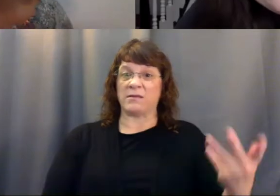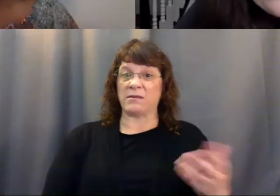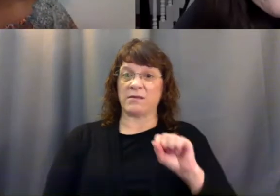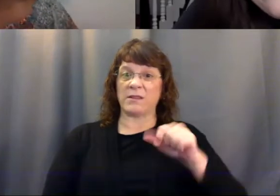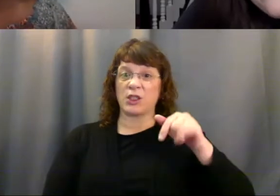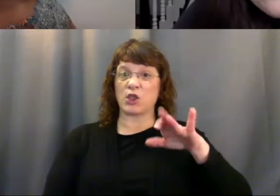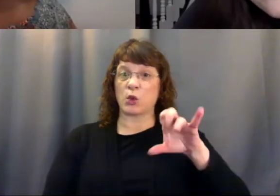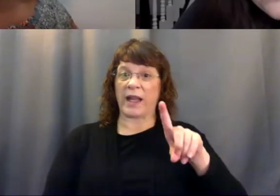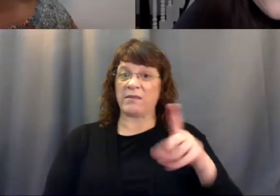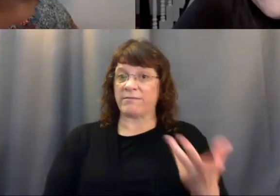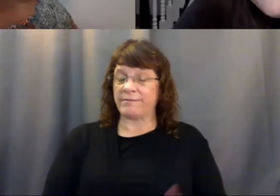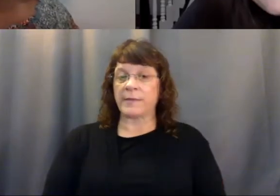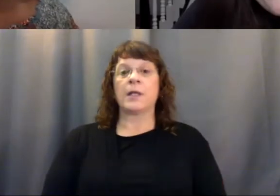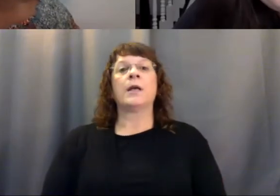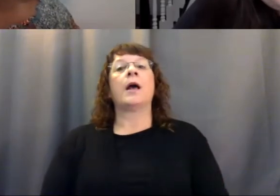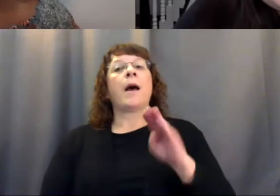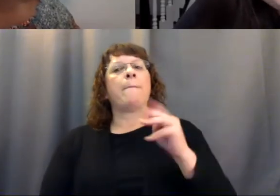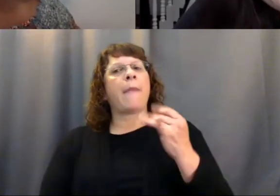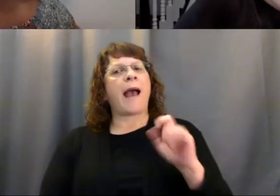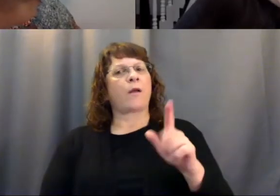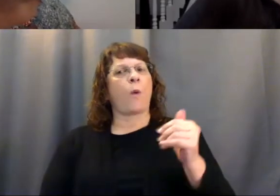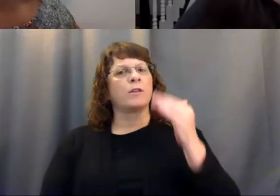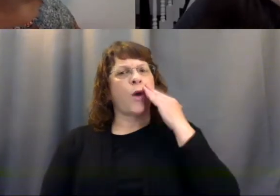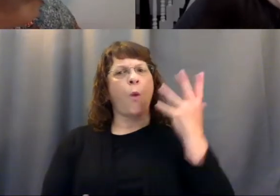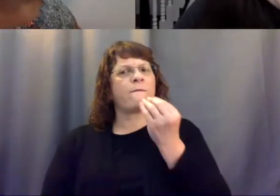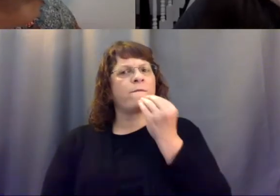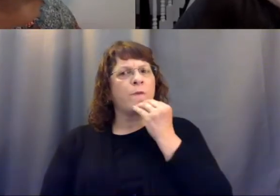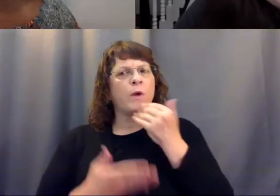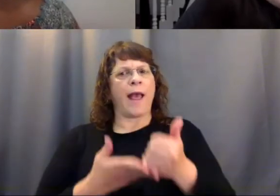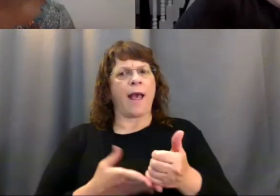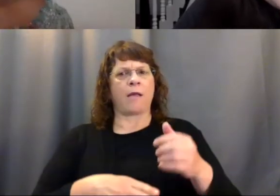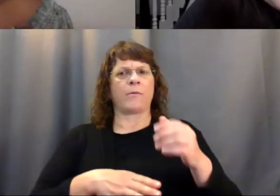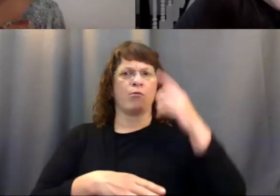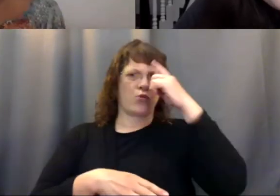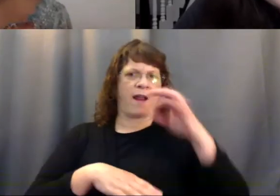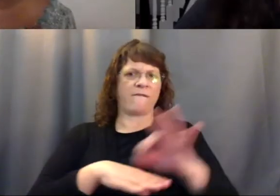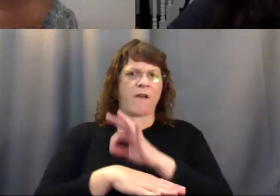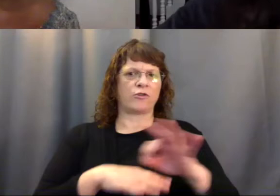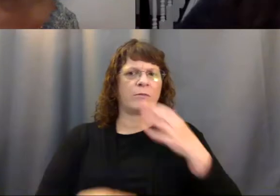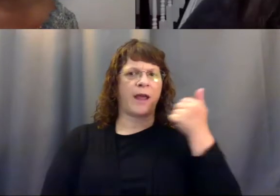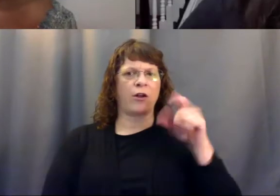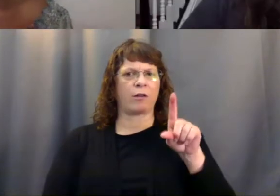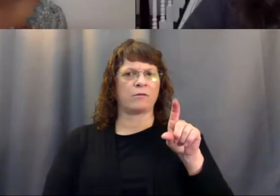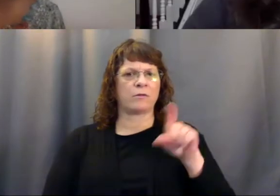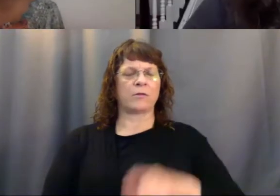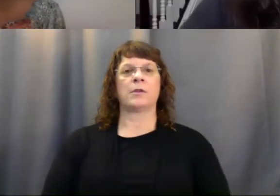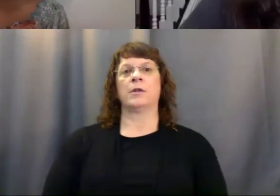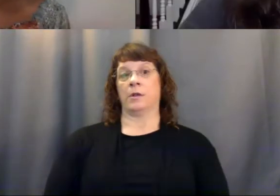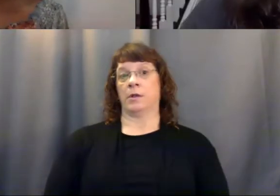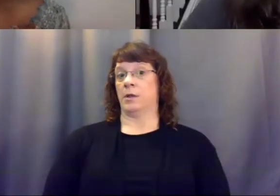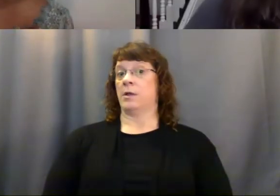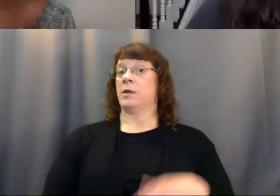Cool. So Michael wants to know, what foods can help improve the functionality of the brain? I am